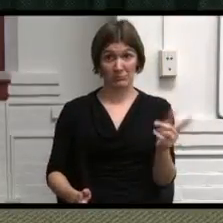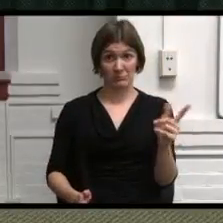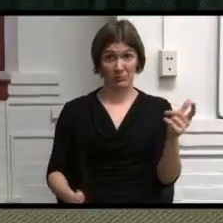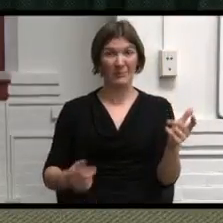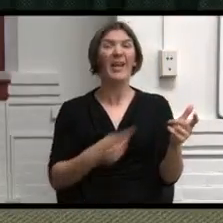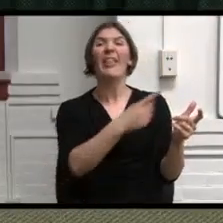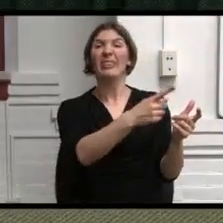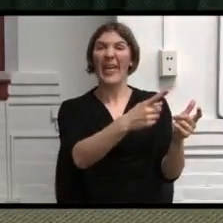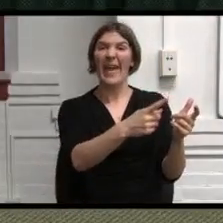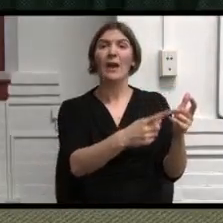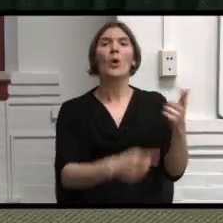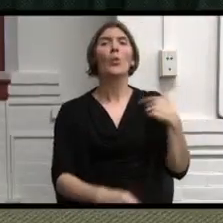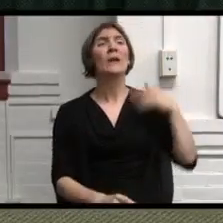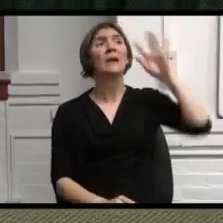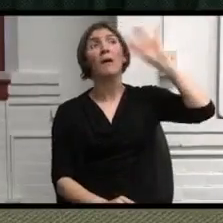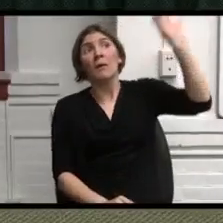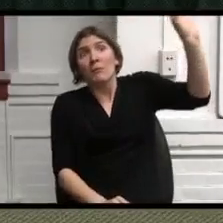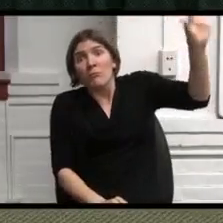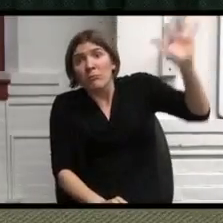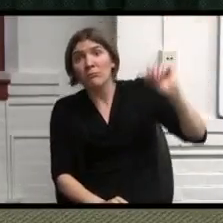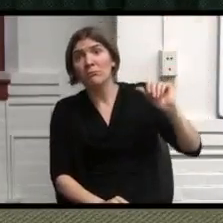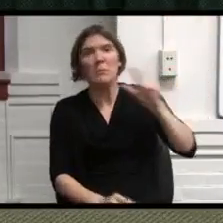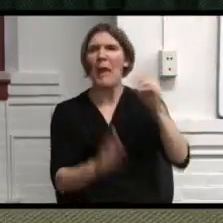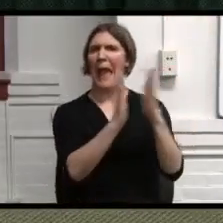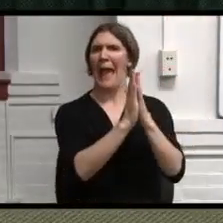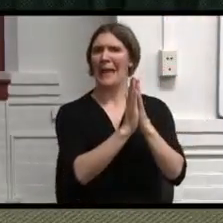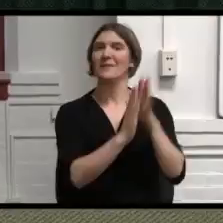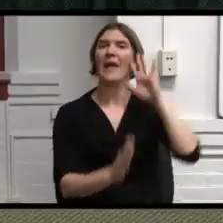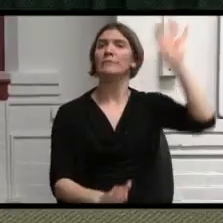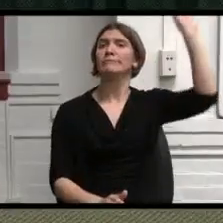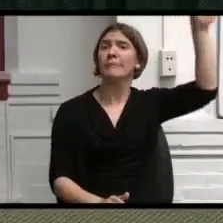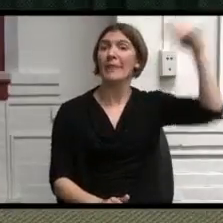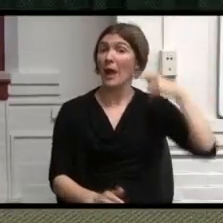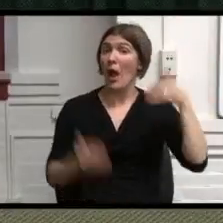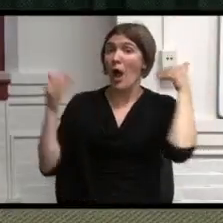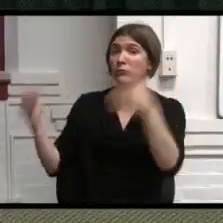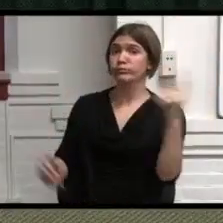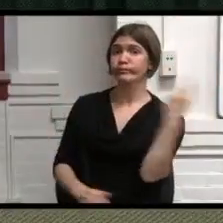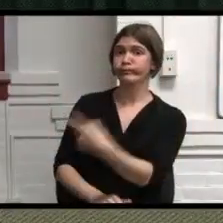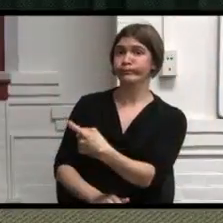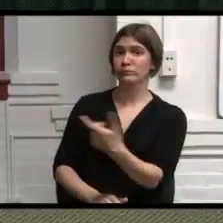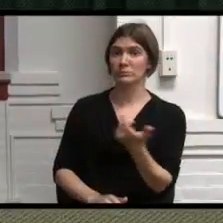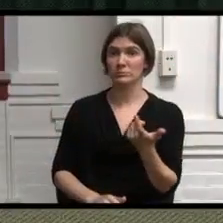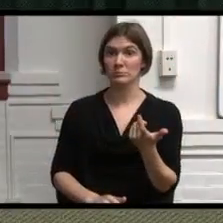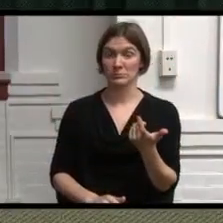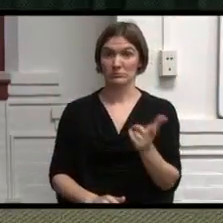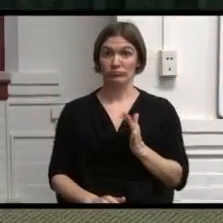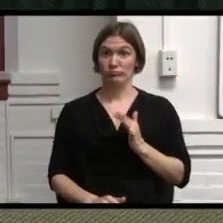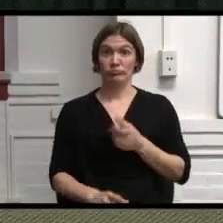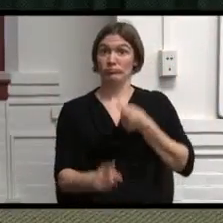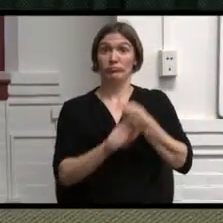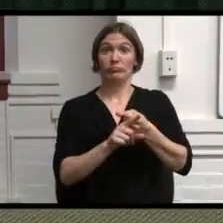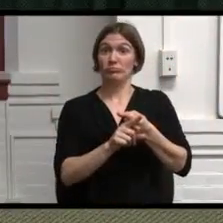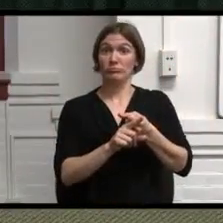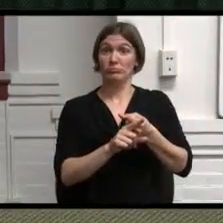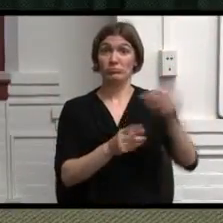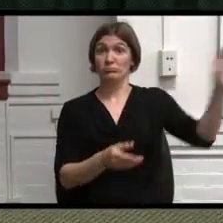problems? Yeah. I think we pointed out that the I roads know, were getting but- torn up. Yeah, they But, so this grant just became available.